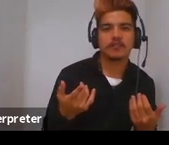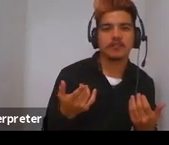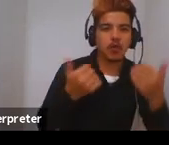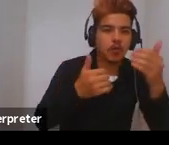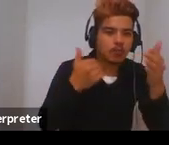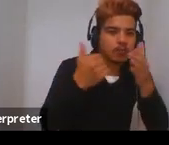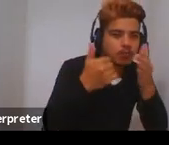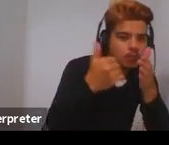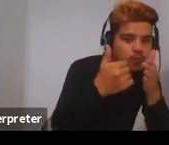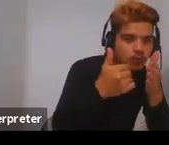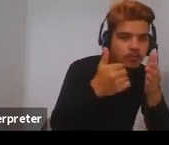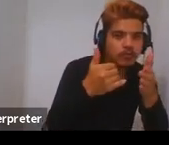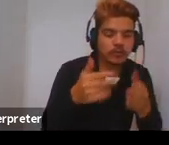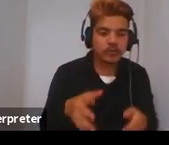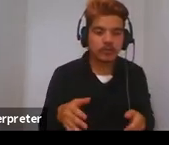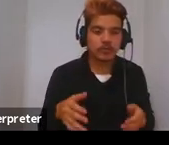almost even split between